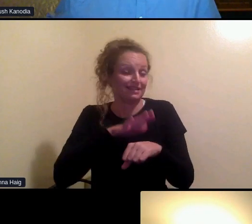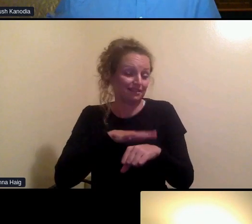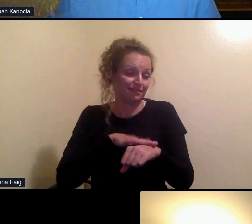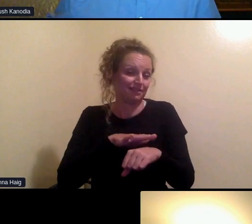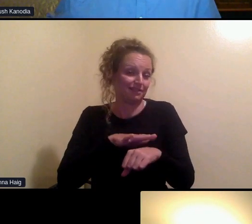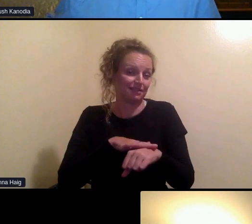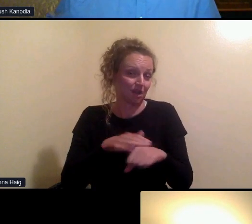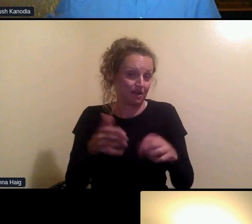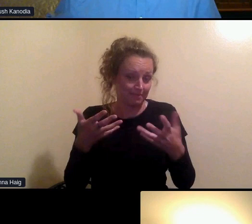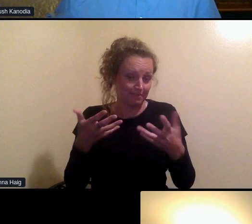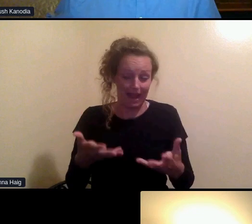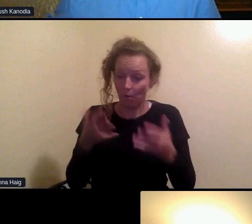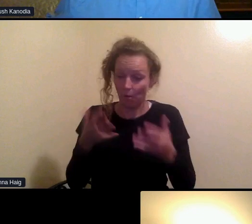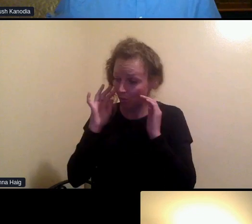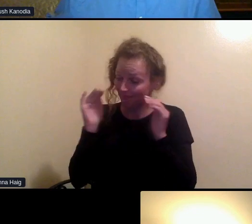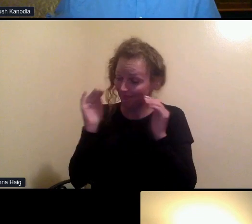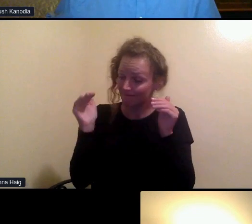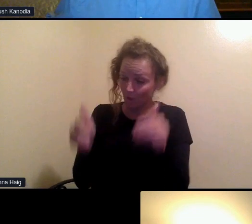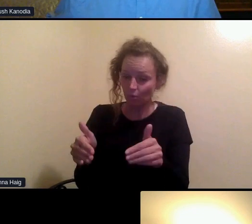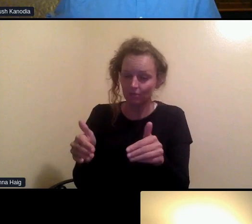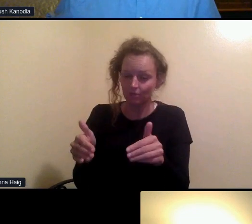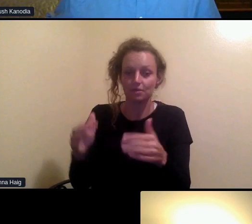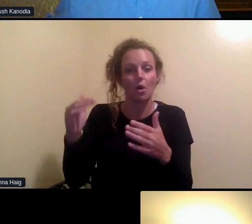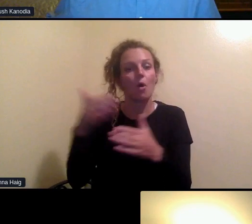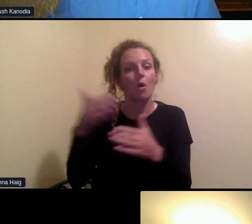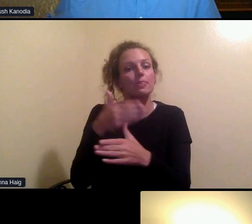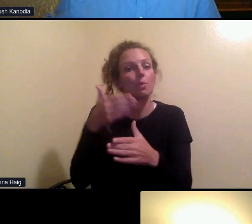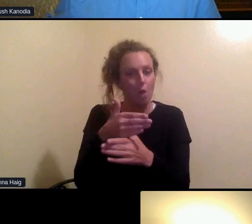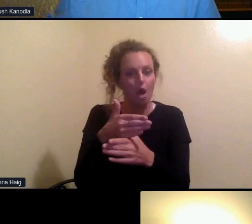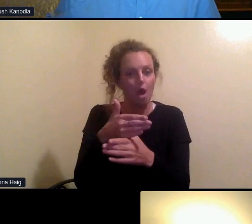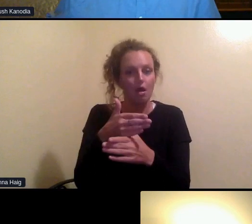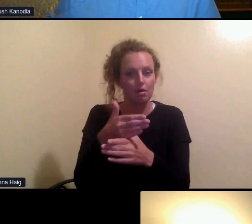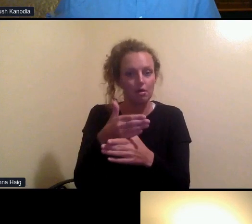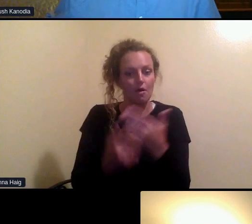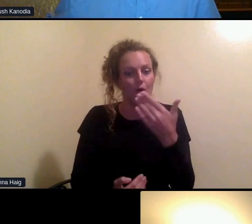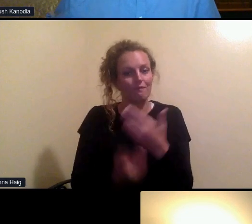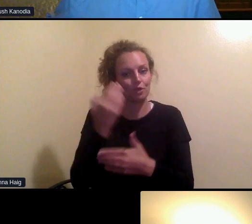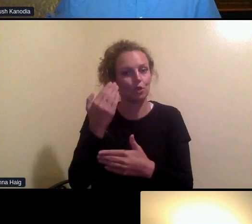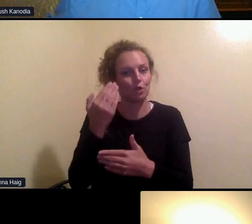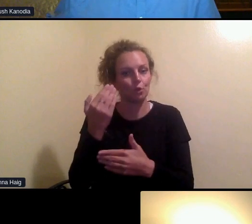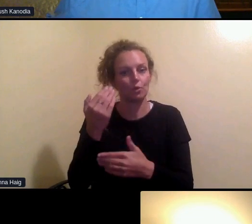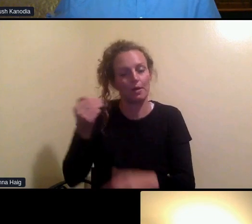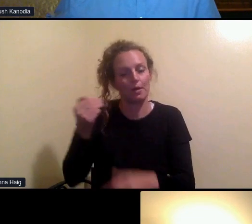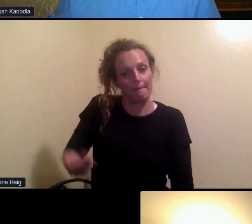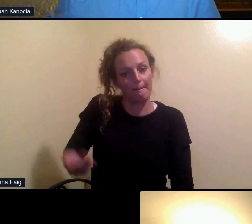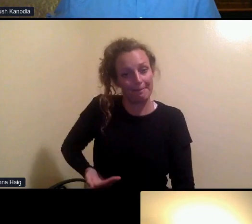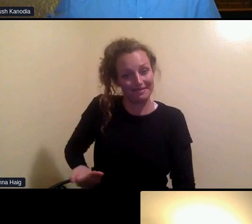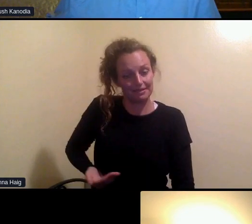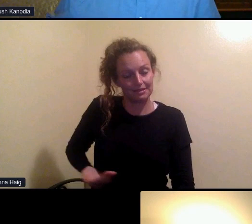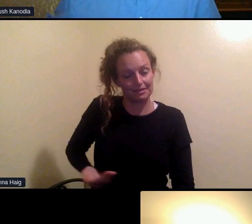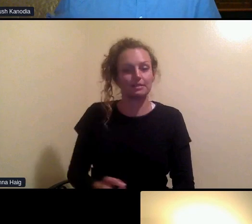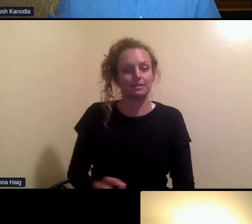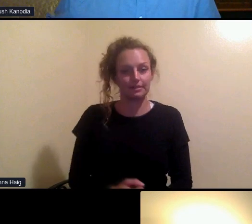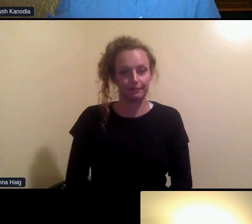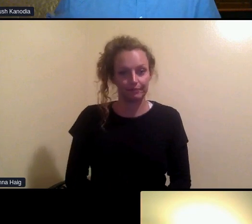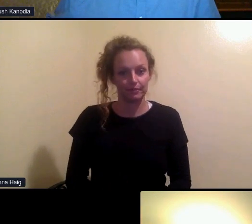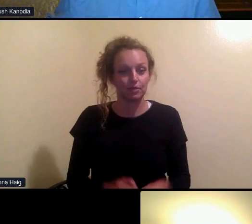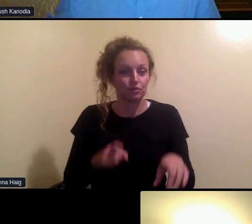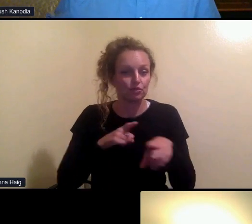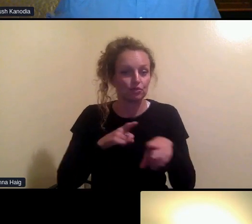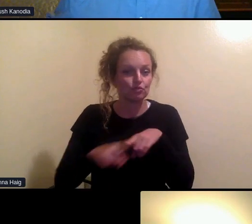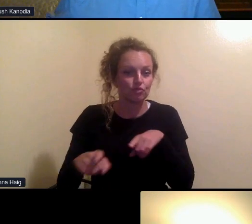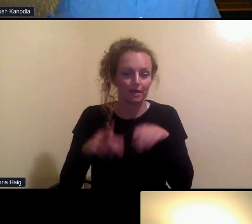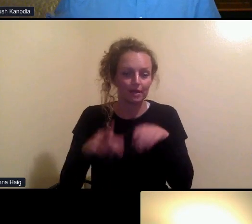work that entrepreneurs and ventures are doing to try and address the gap in access to affordable